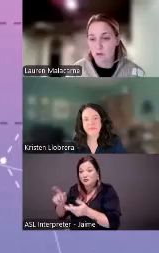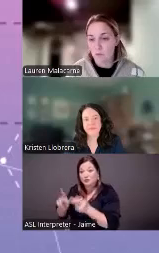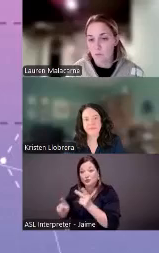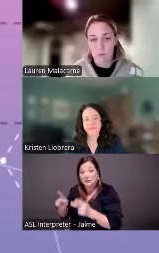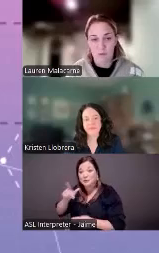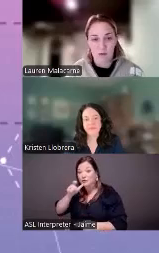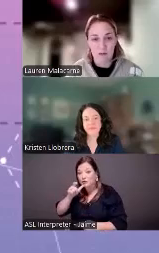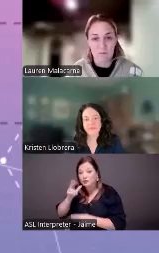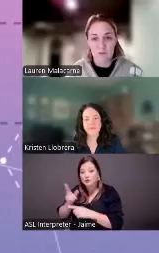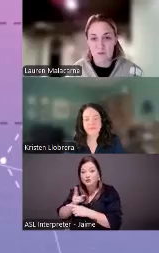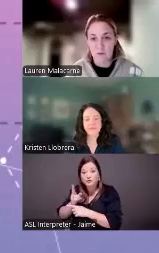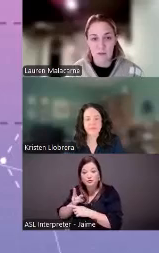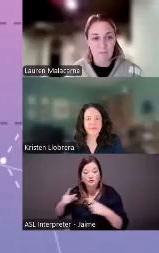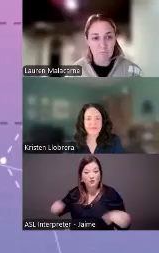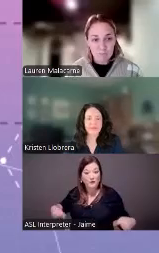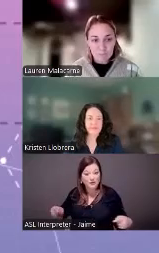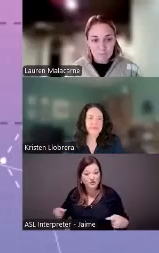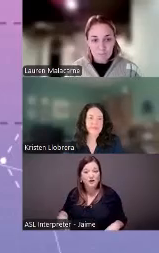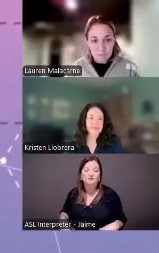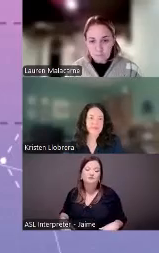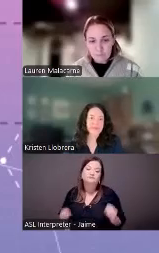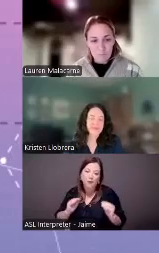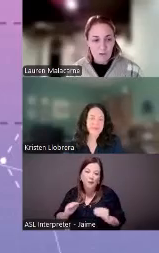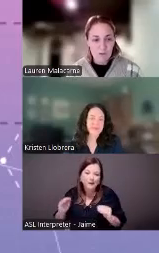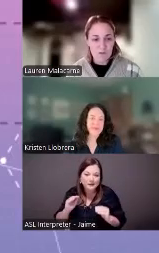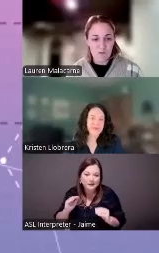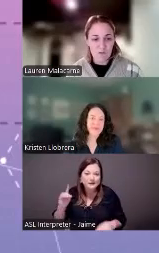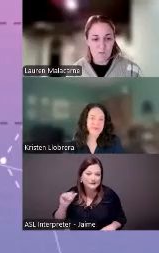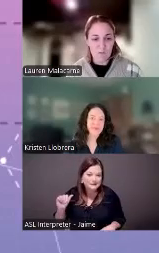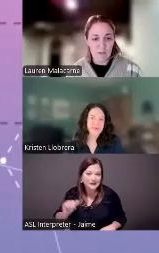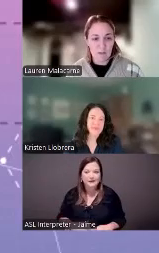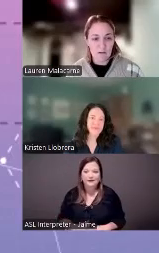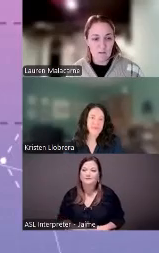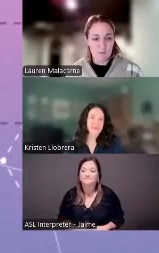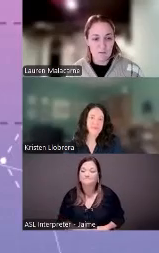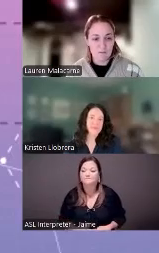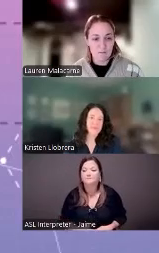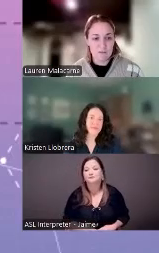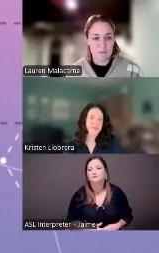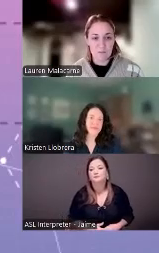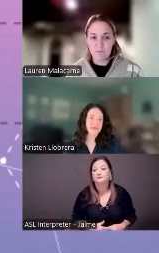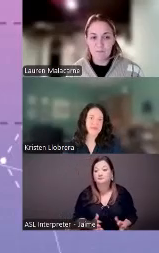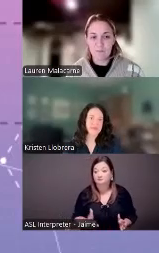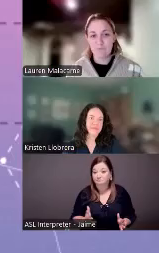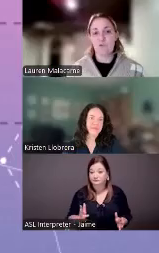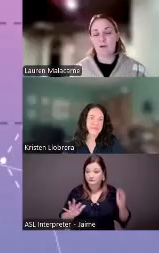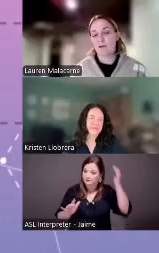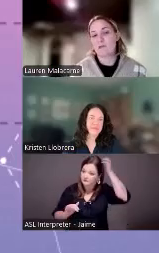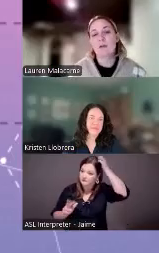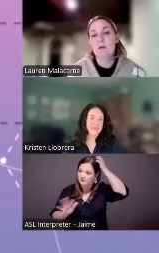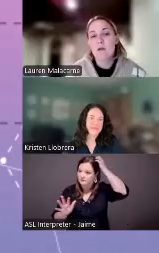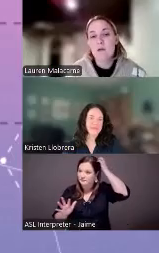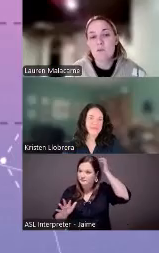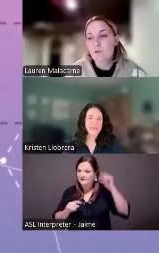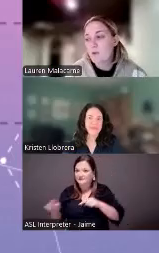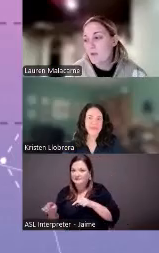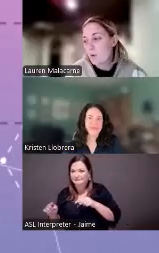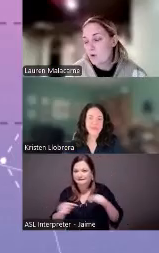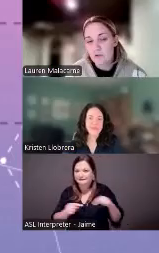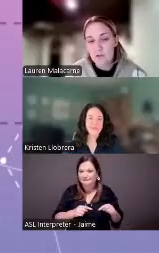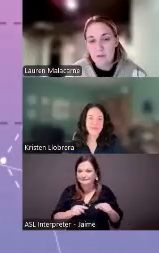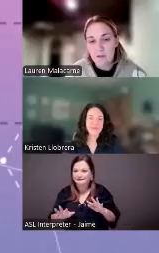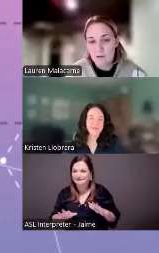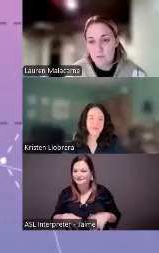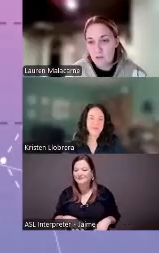so anybody with a mobility disability. And so excuse me, too fast. So we're doing